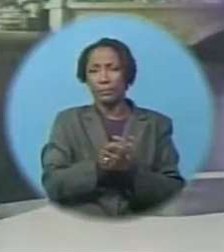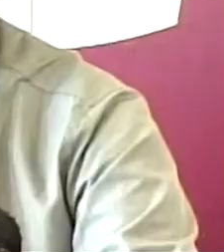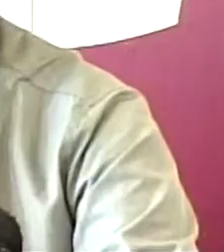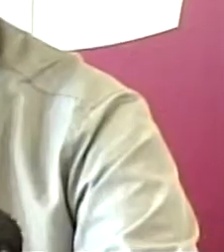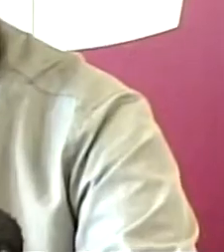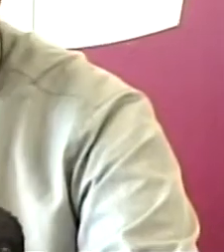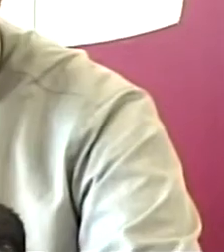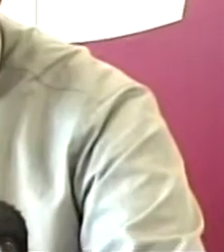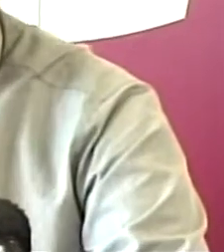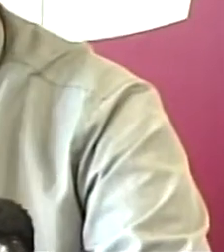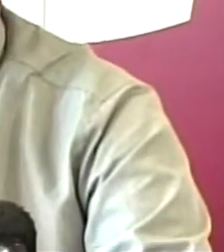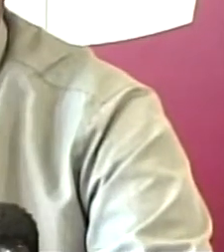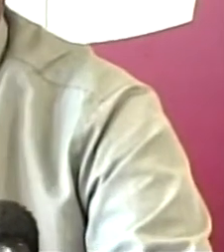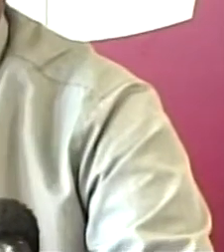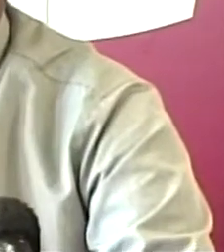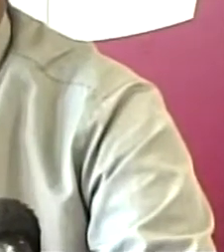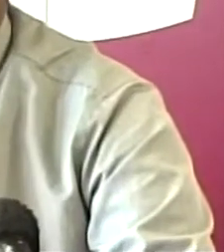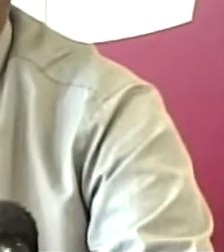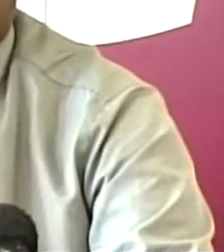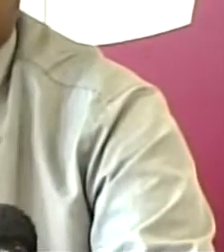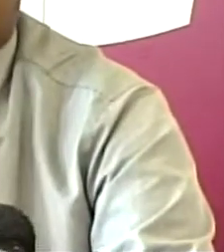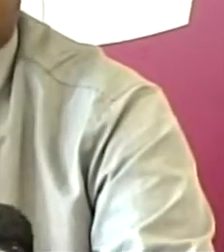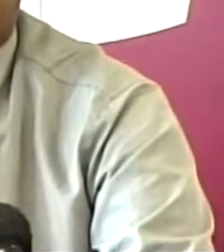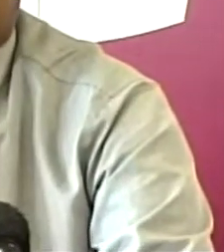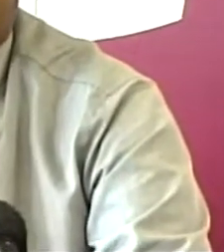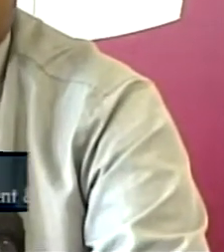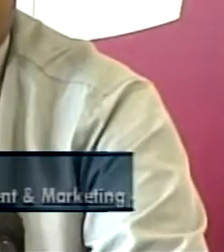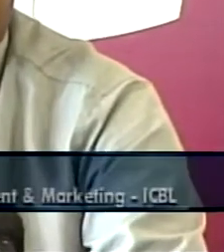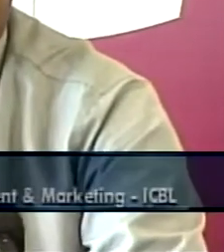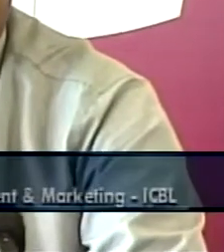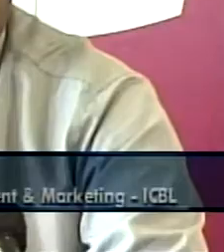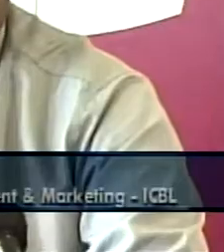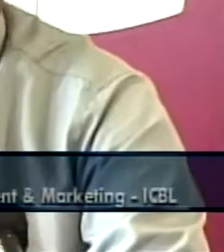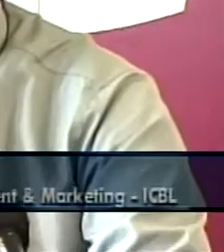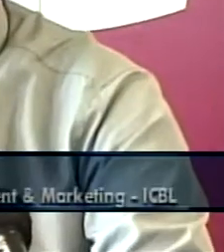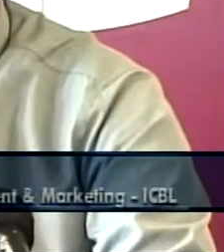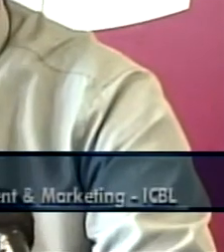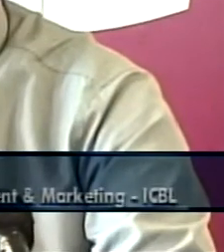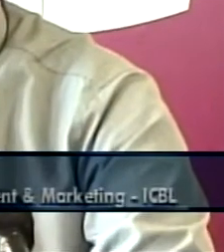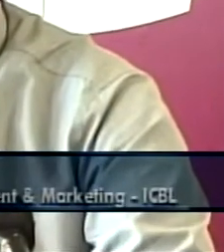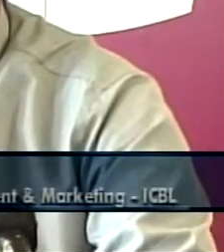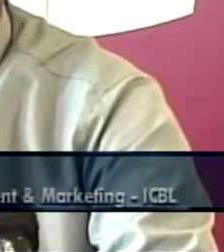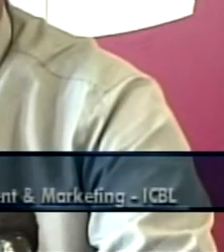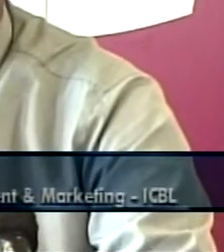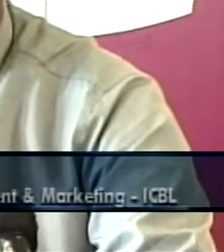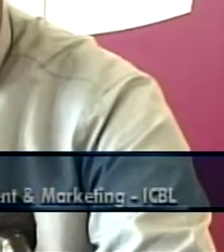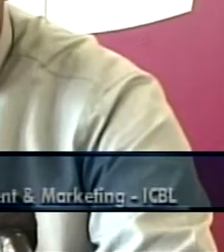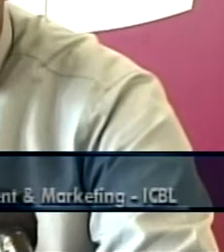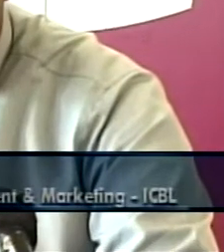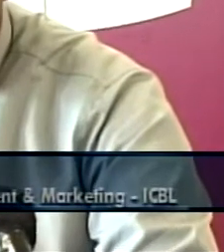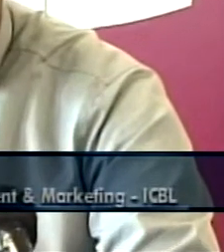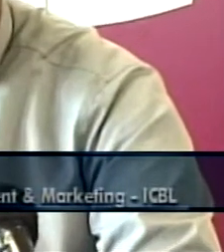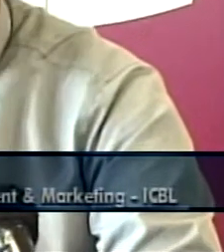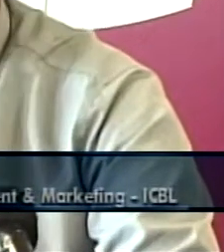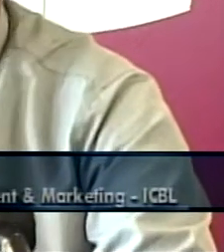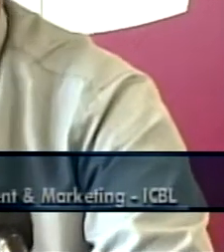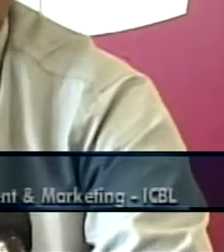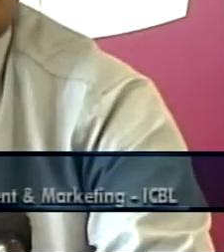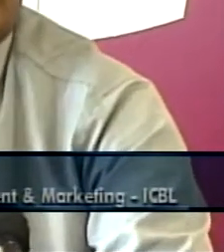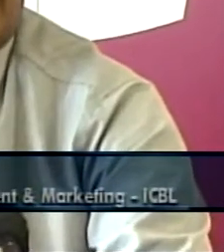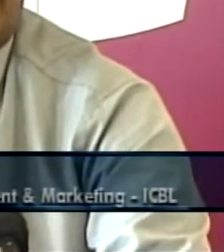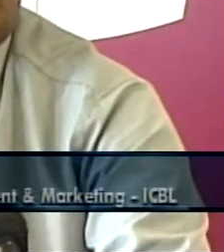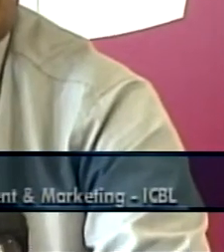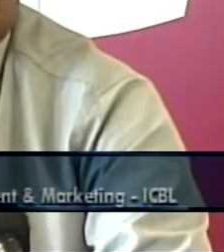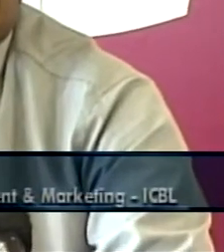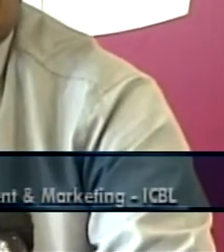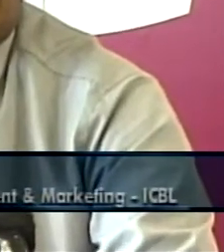We at ICBL, we are committed to giving support to a young, vibrant and energetic team. We are not here just